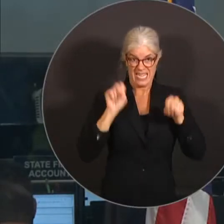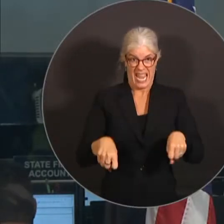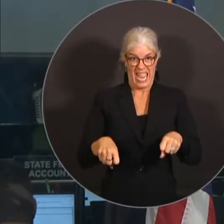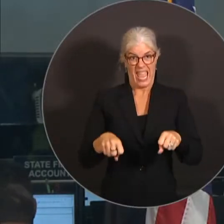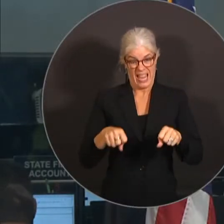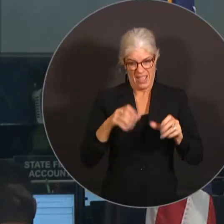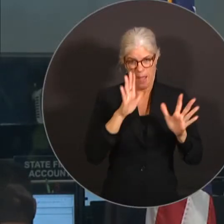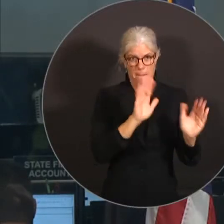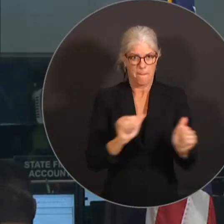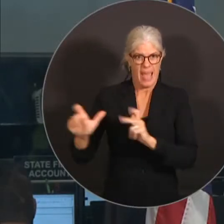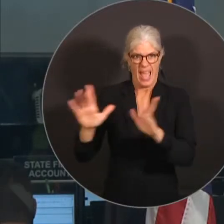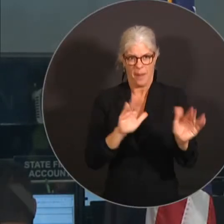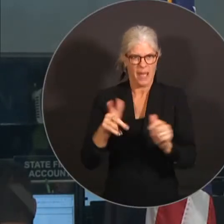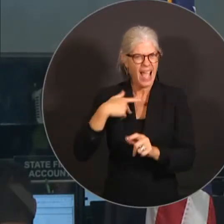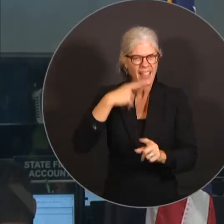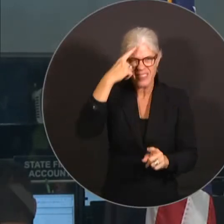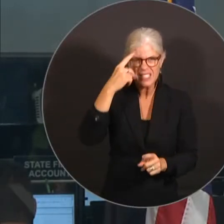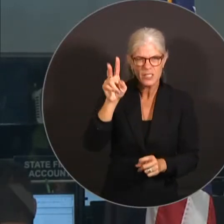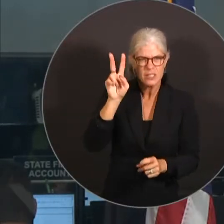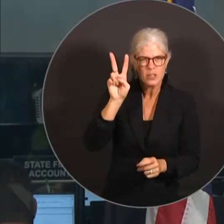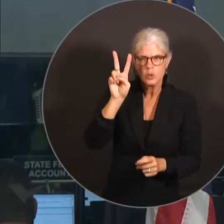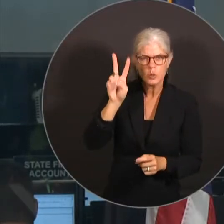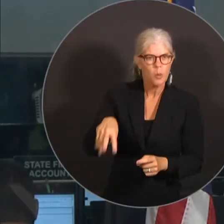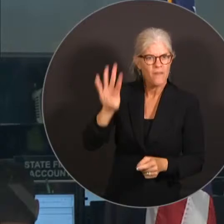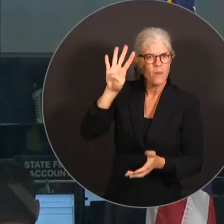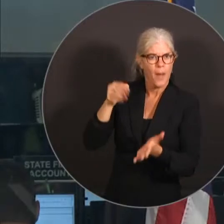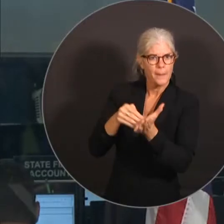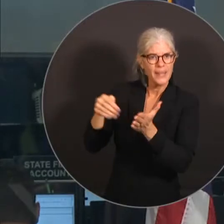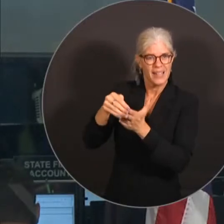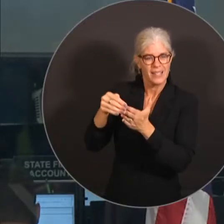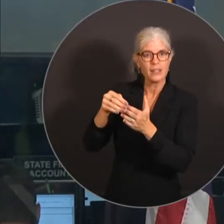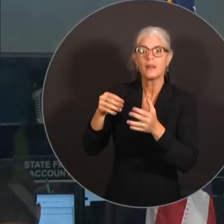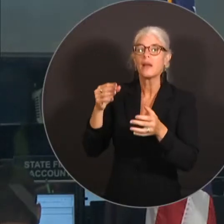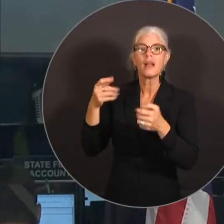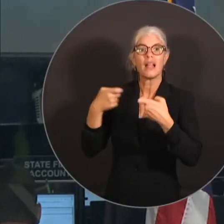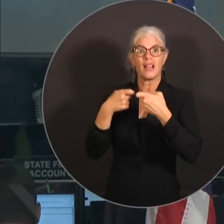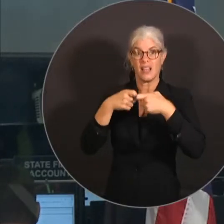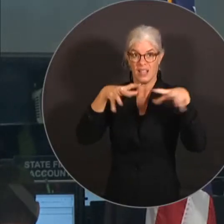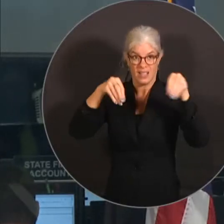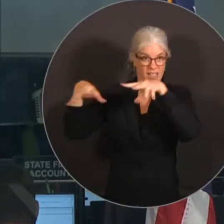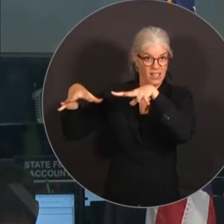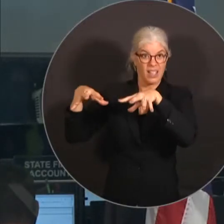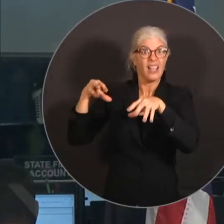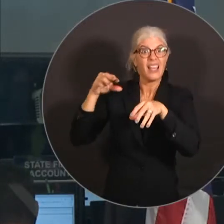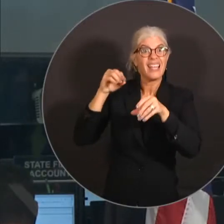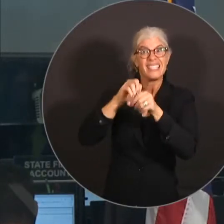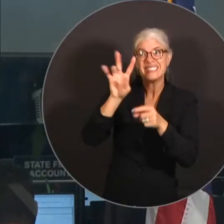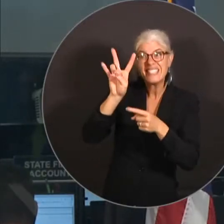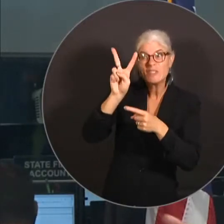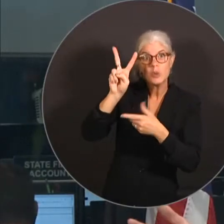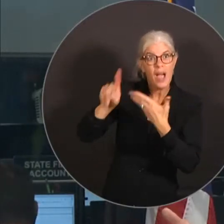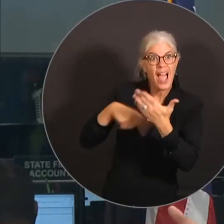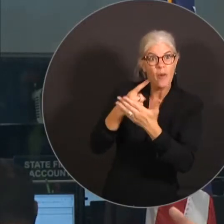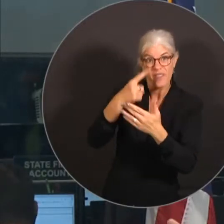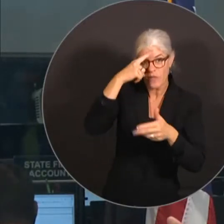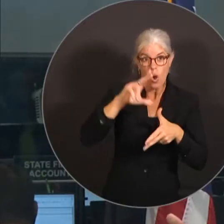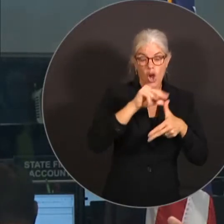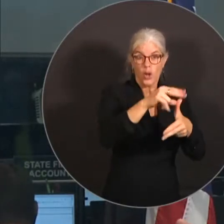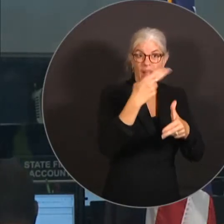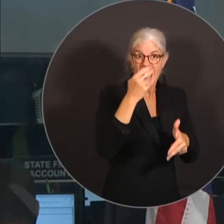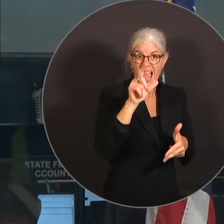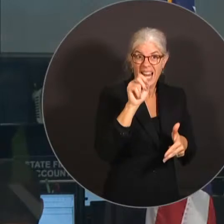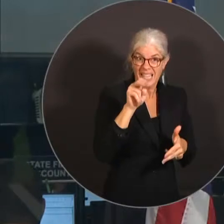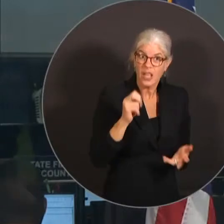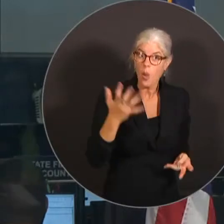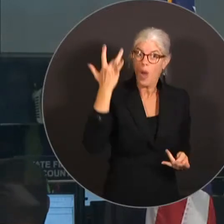think we had 2 million restored within 72 hours for Hurricane Helene. That gets everyone back on their feet and the state gets moving